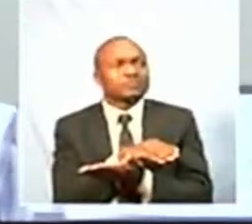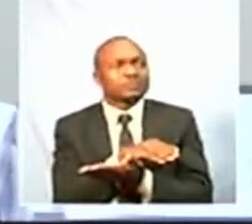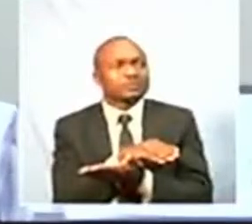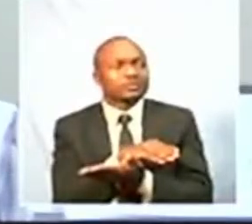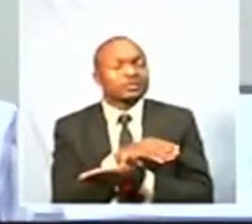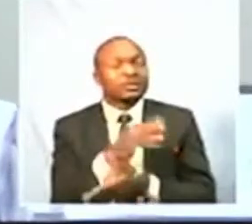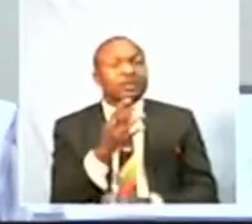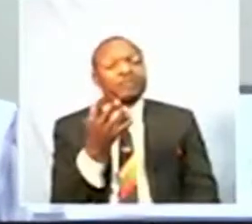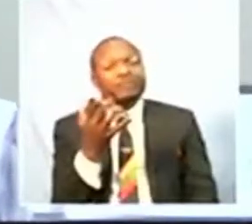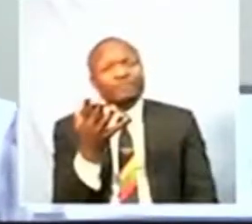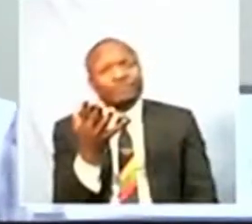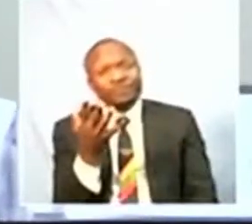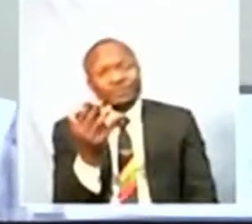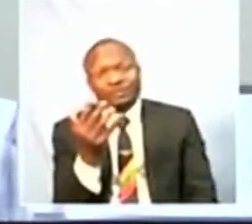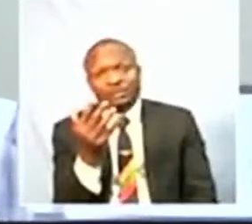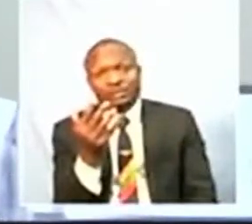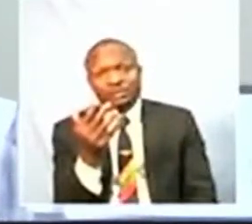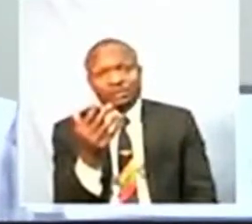15.